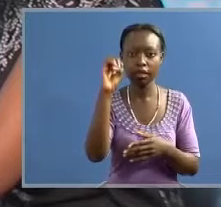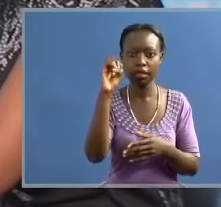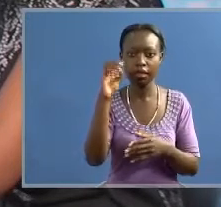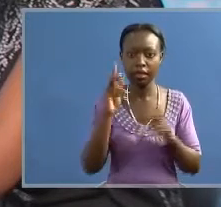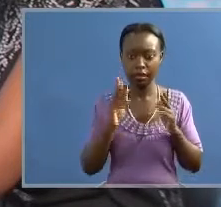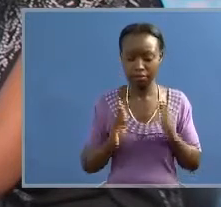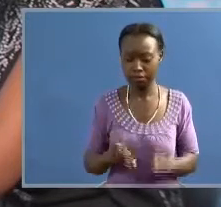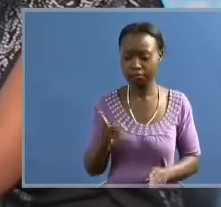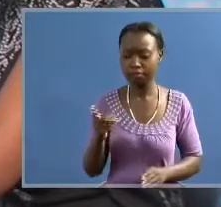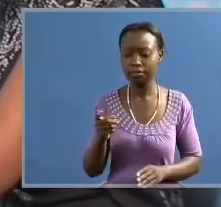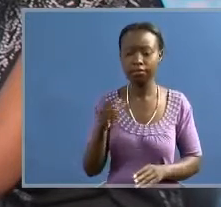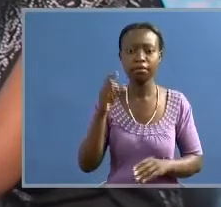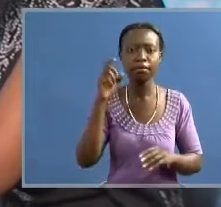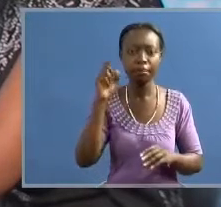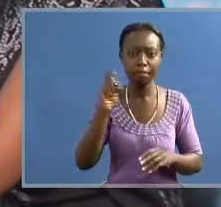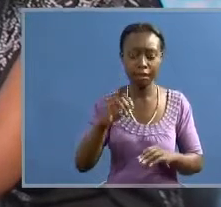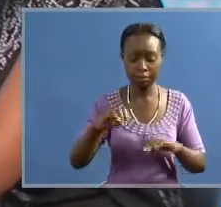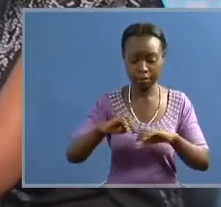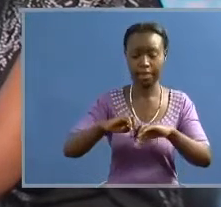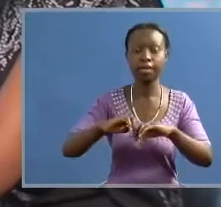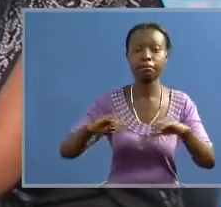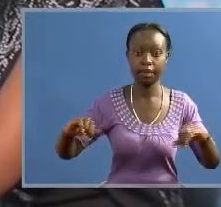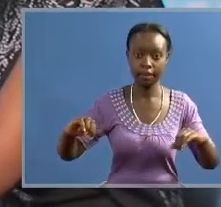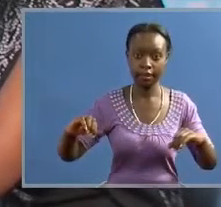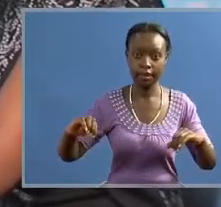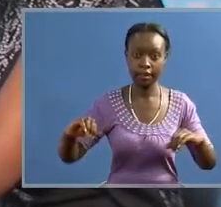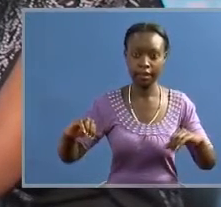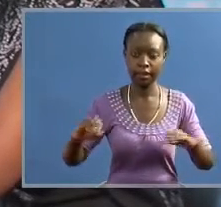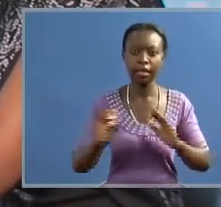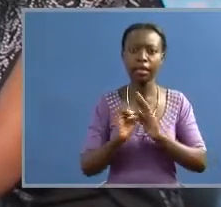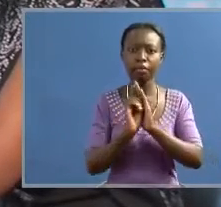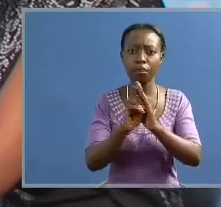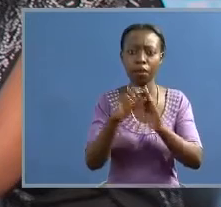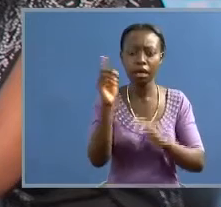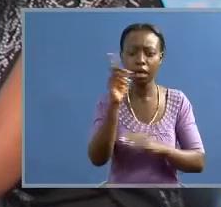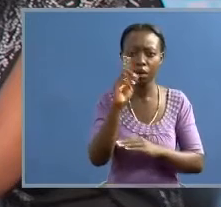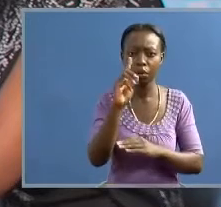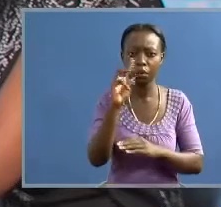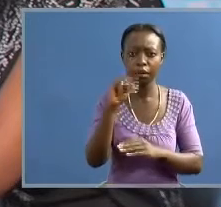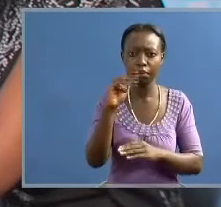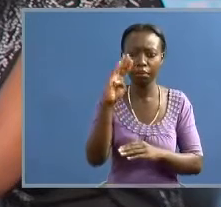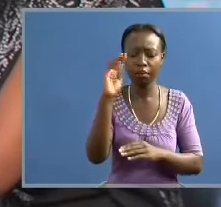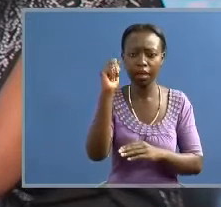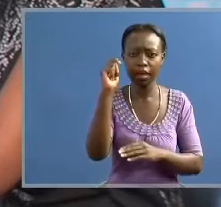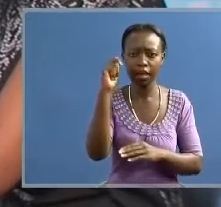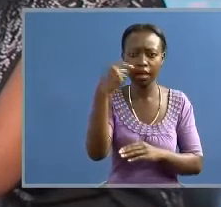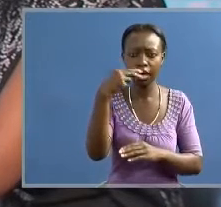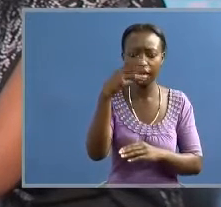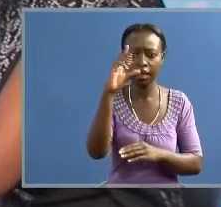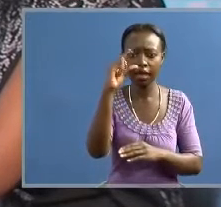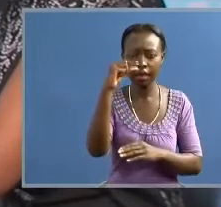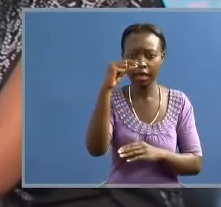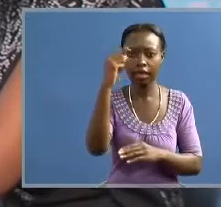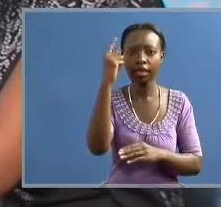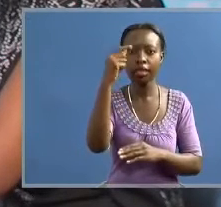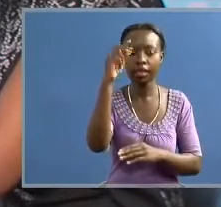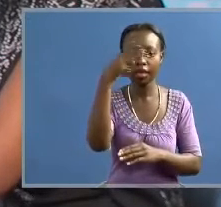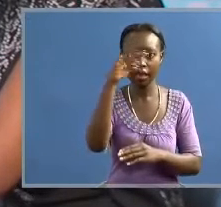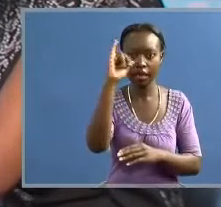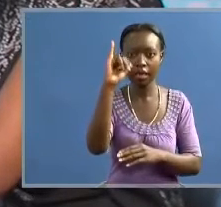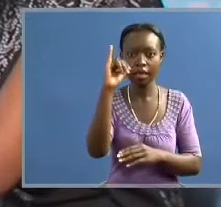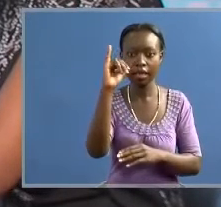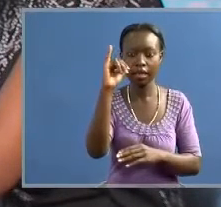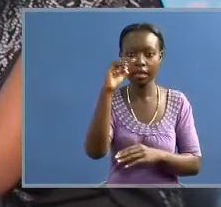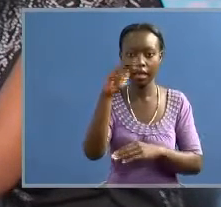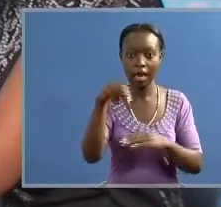isolated. You know that, like for instance, in Nairobi, Mbagathi has been the National Isolation Center. Yeah. So that